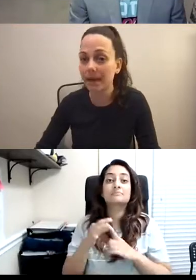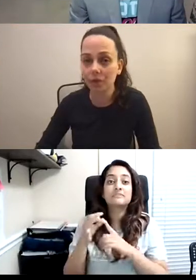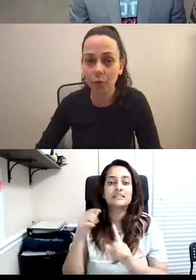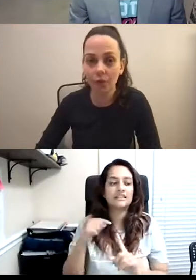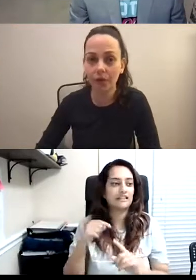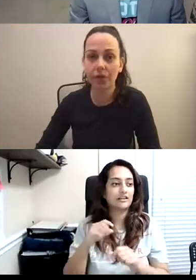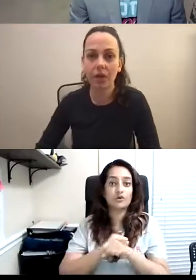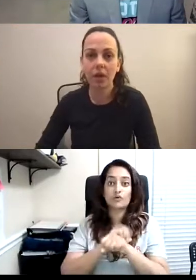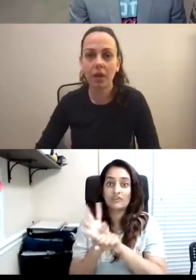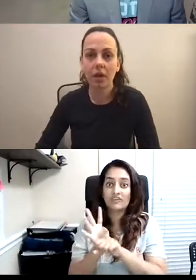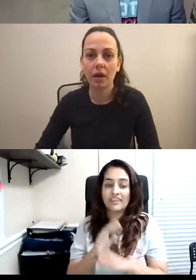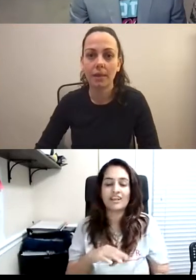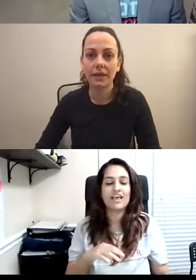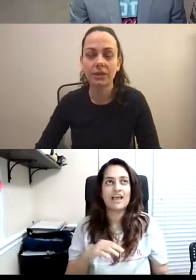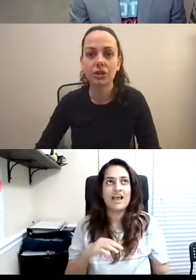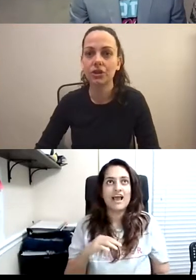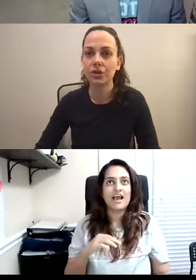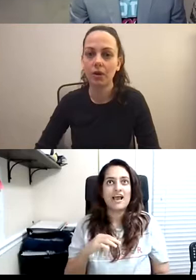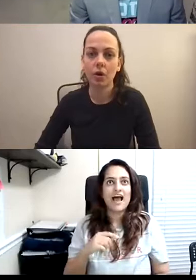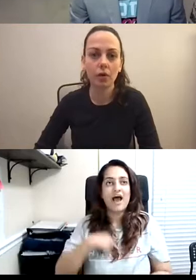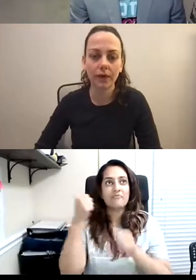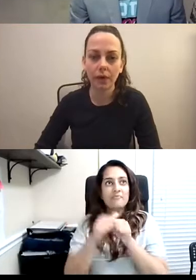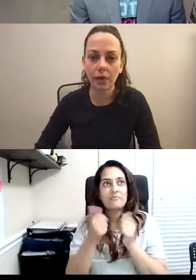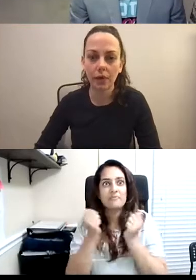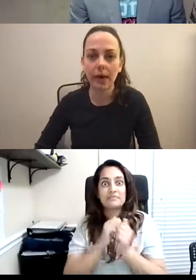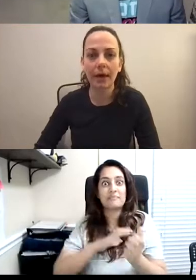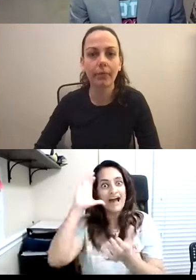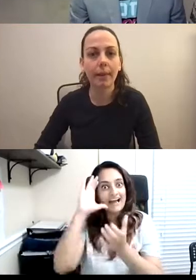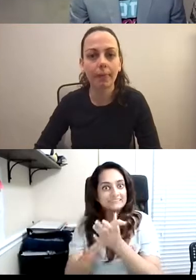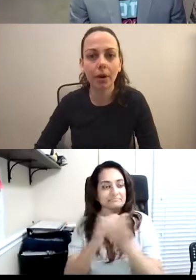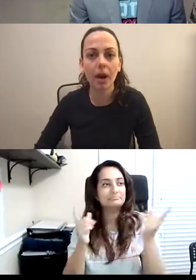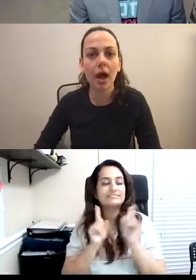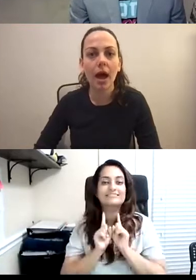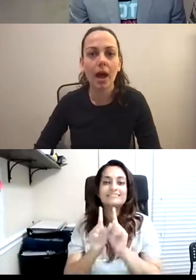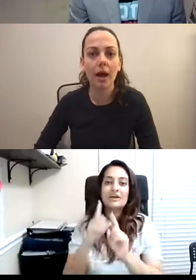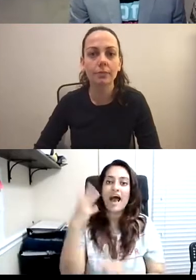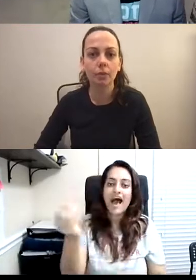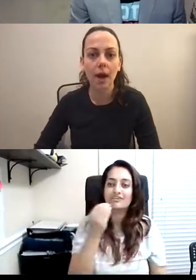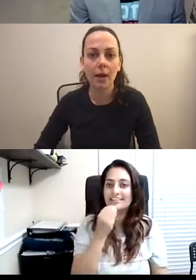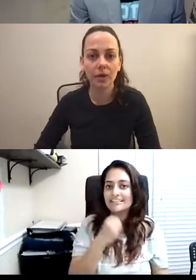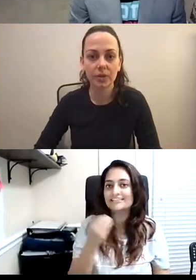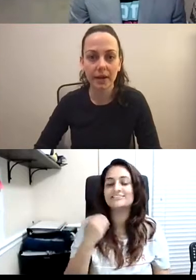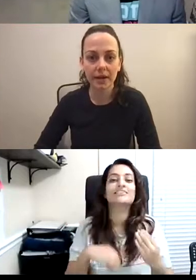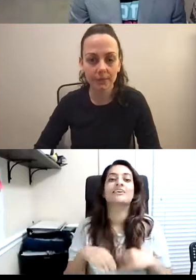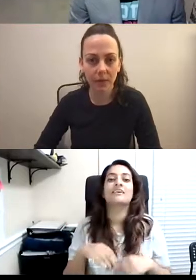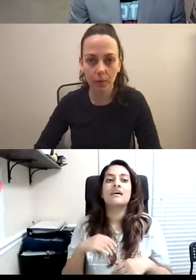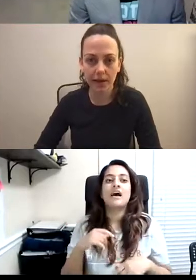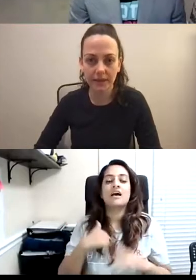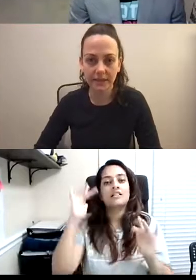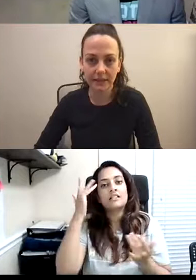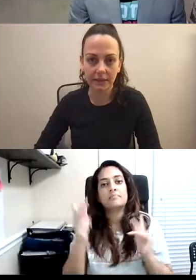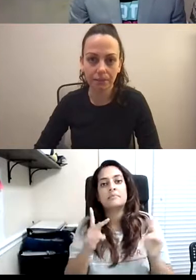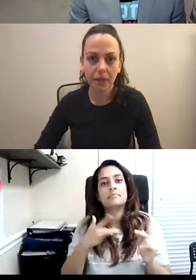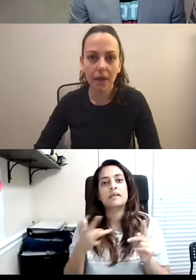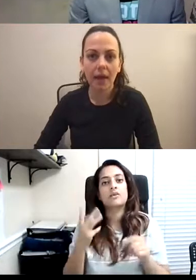write back and forth, especially during COVID. Oh, wow. I remember I was with my husband and we went out